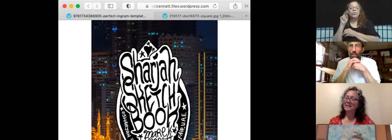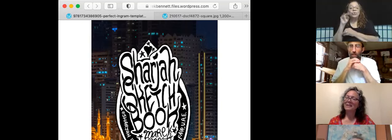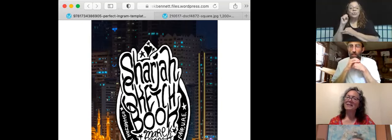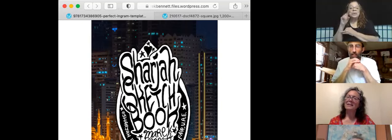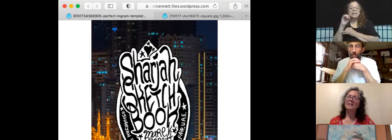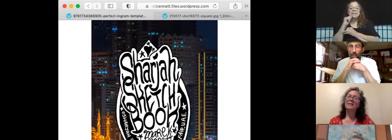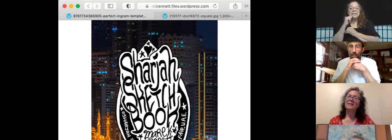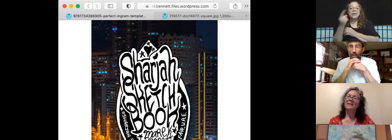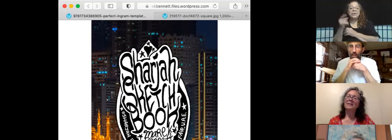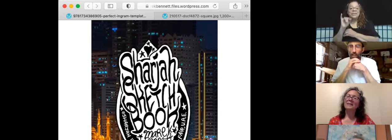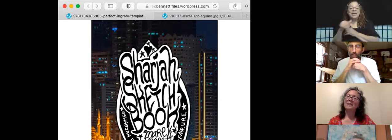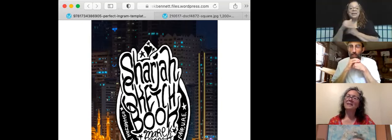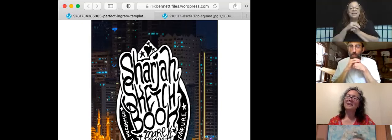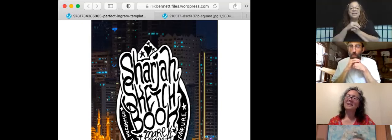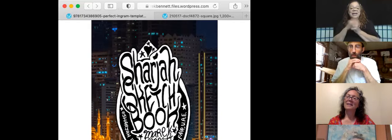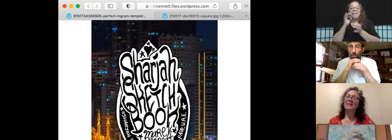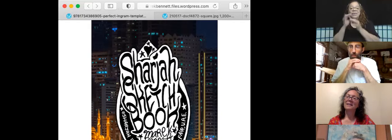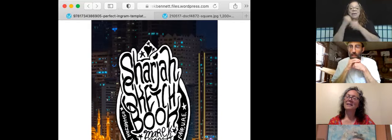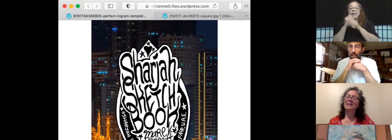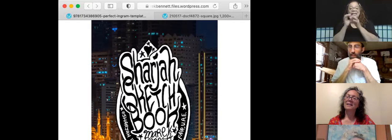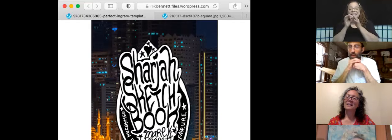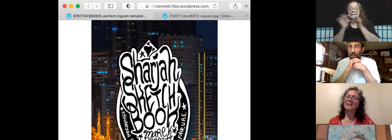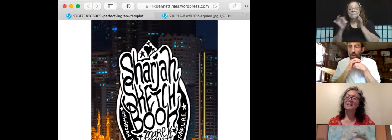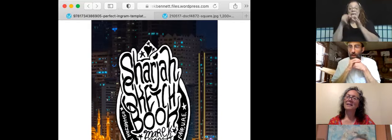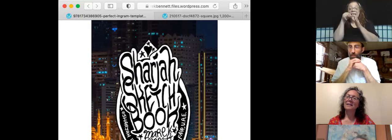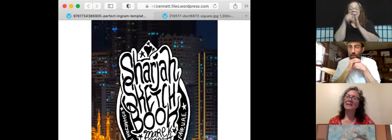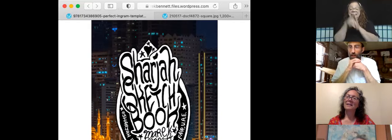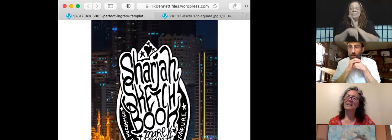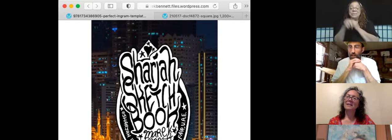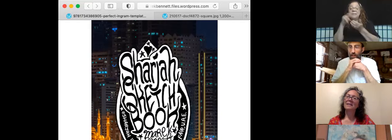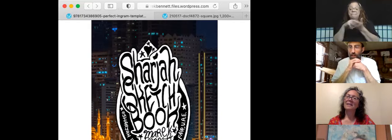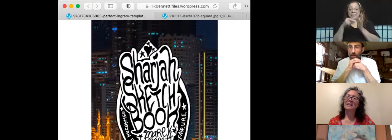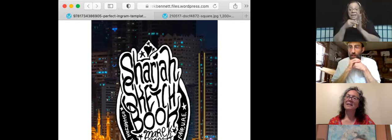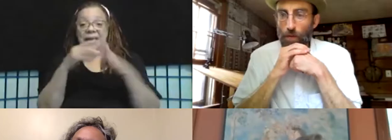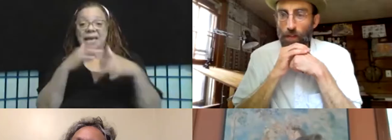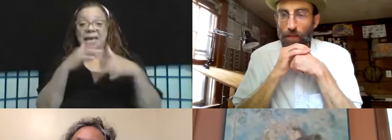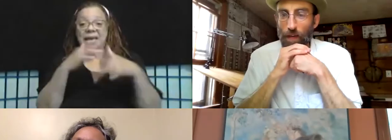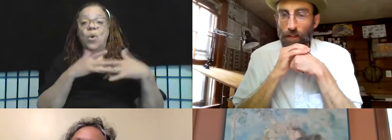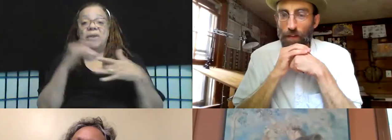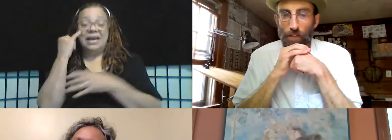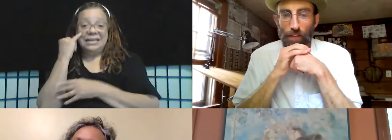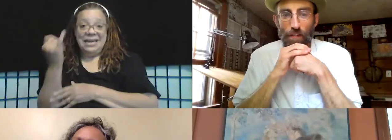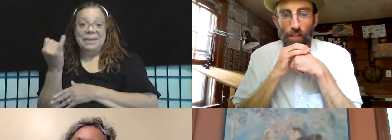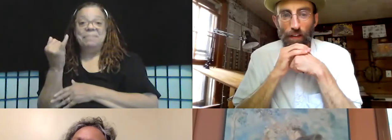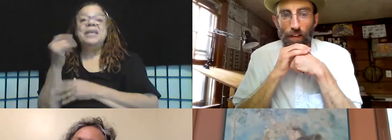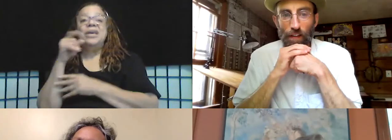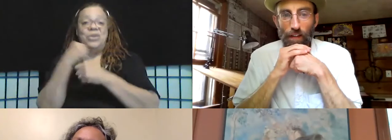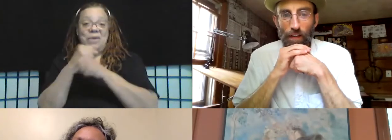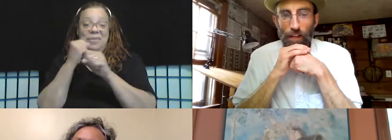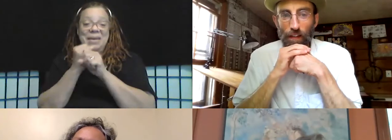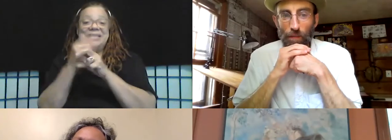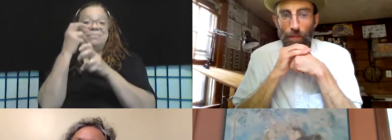have to simplify something to get at its core meaning and the heart of the idea, you really have to make some tough decisions